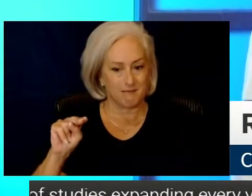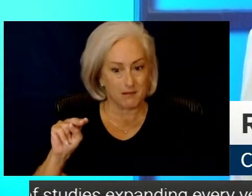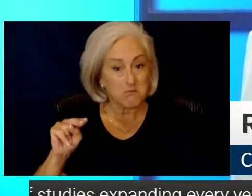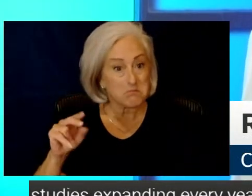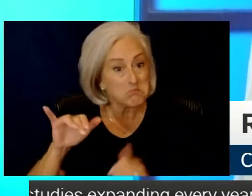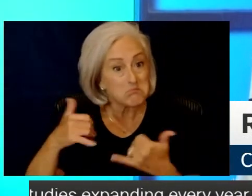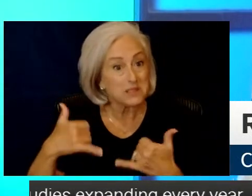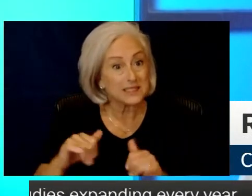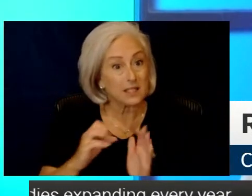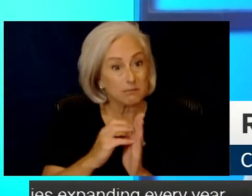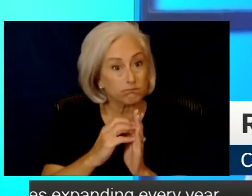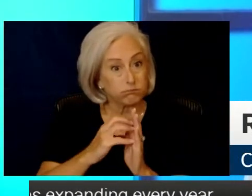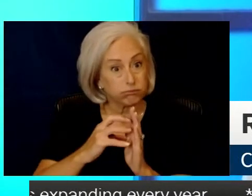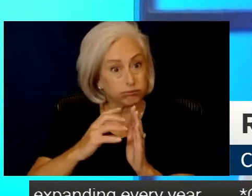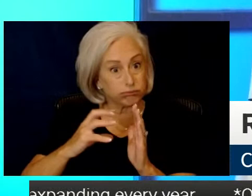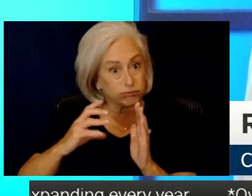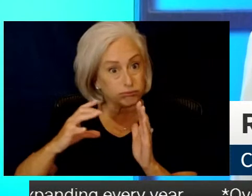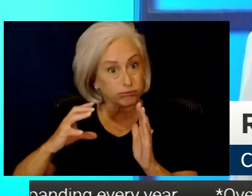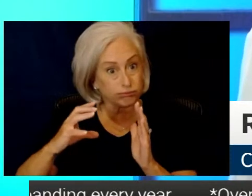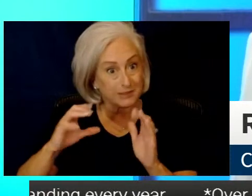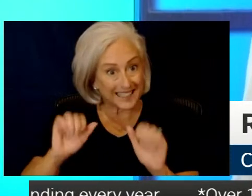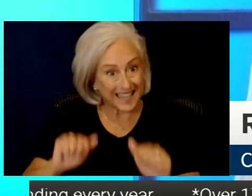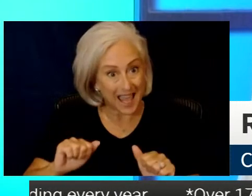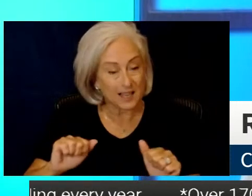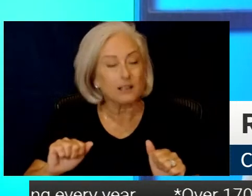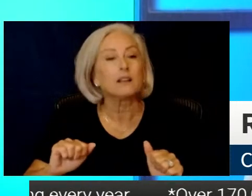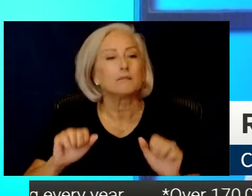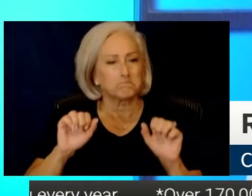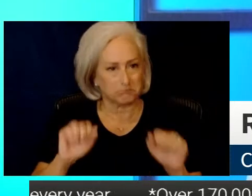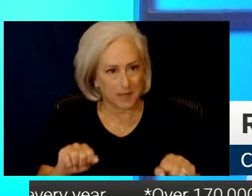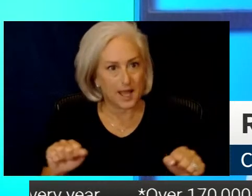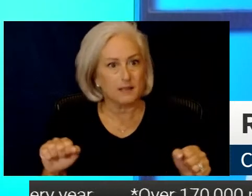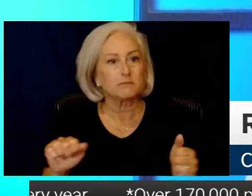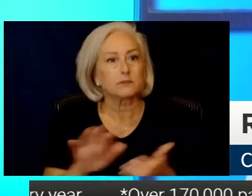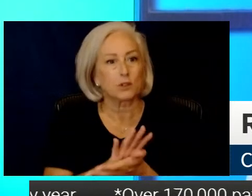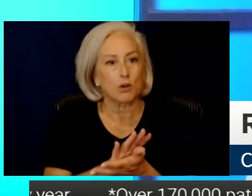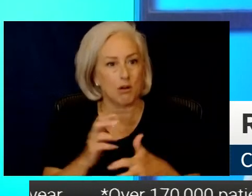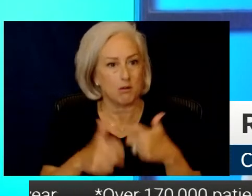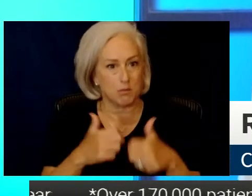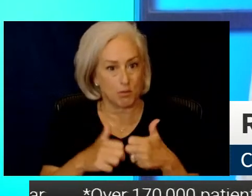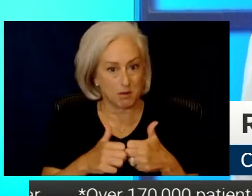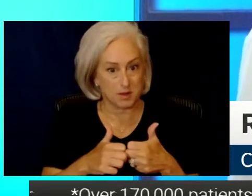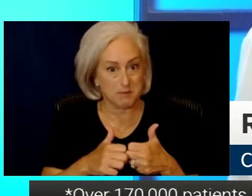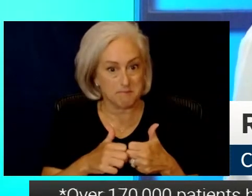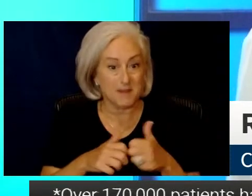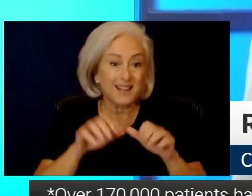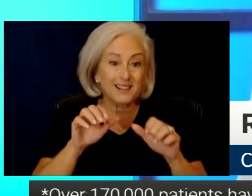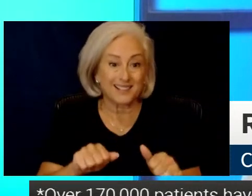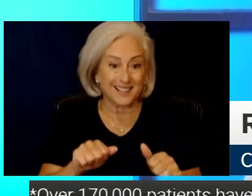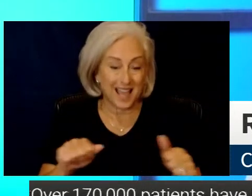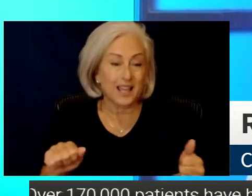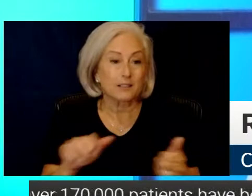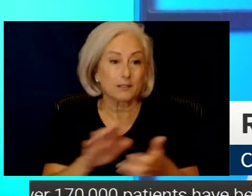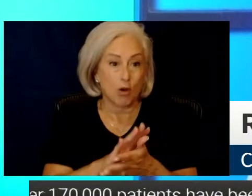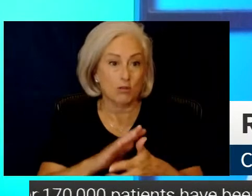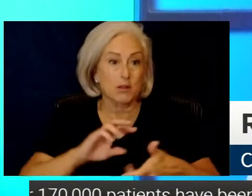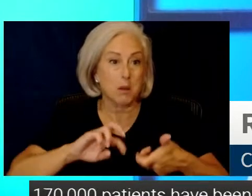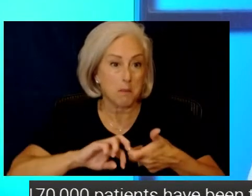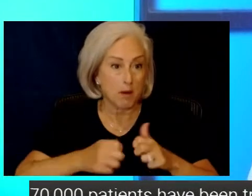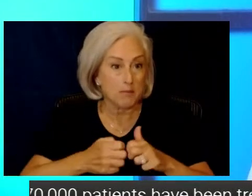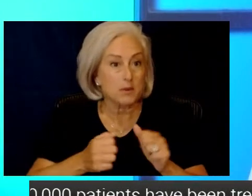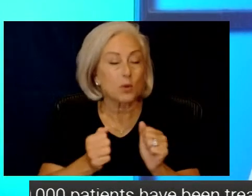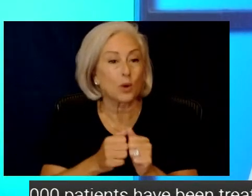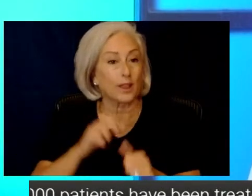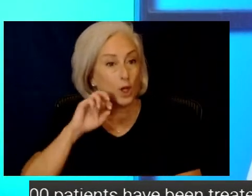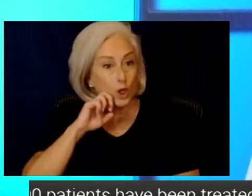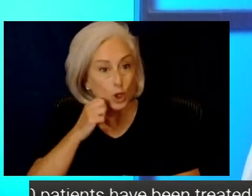meningioma in the brain, for example, even if it doesn't metastasize, can grow and really cause neurologic compromise. And for her, it caused trouble with her